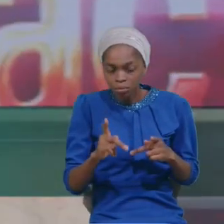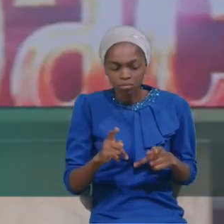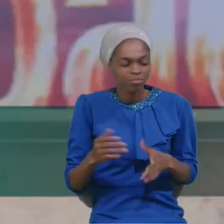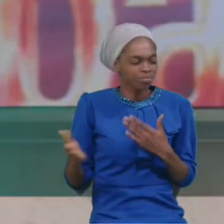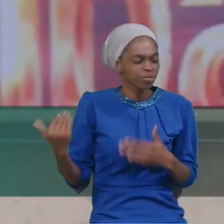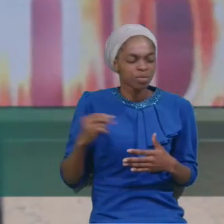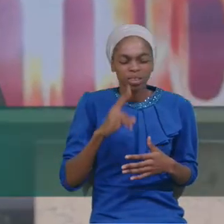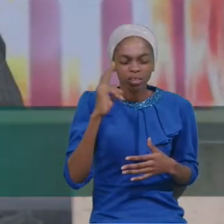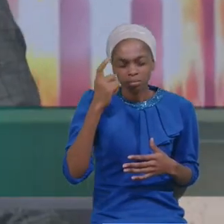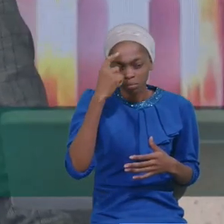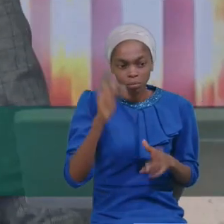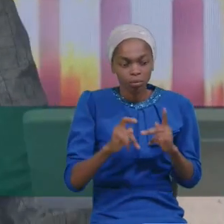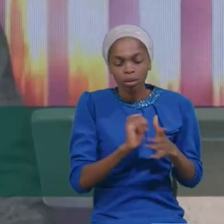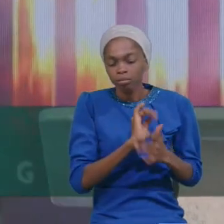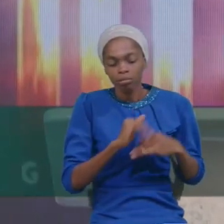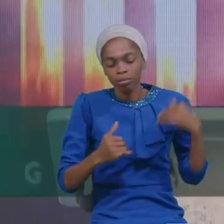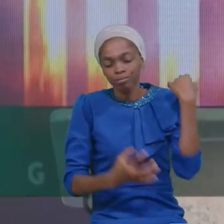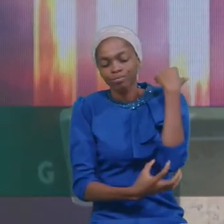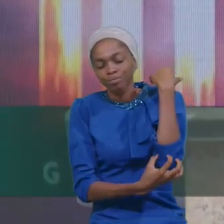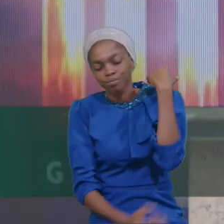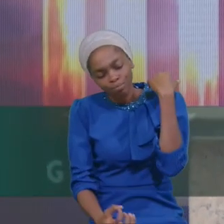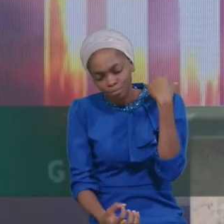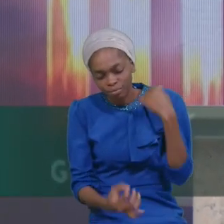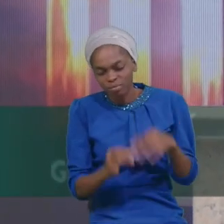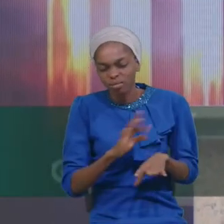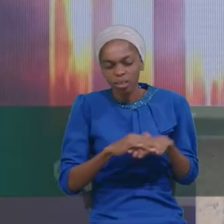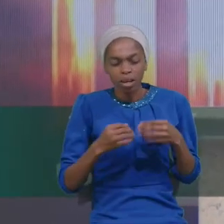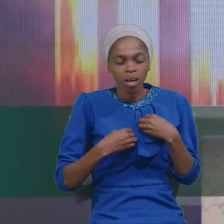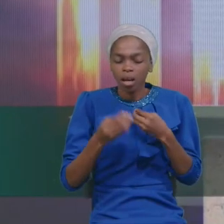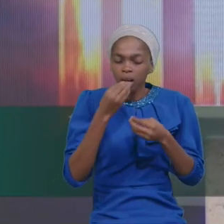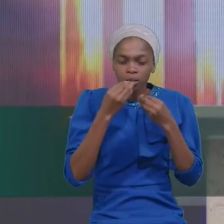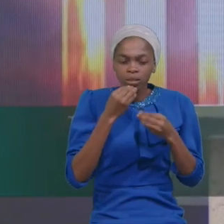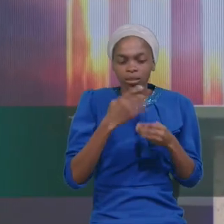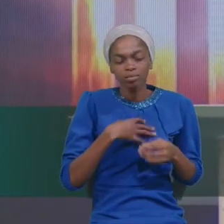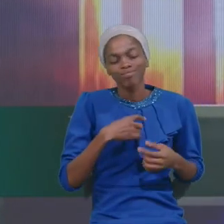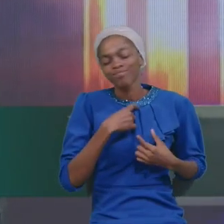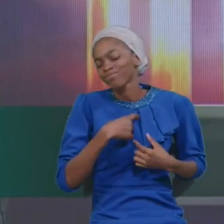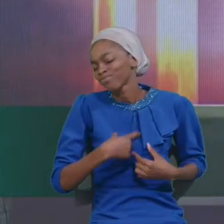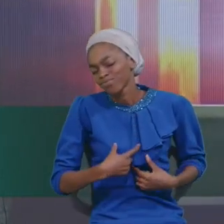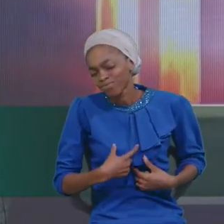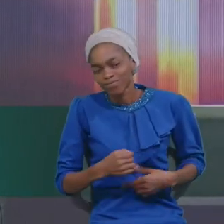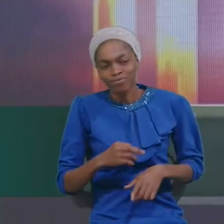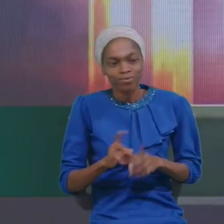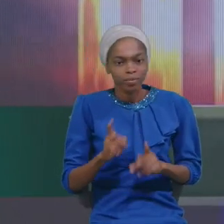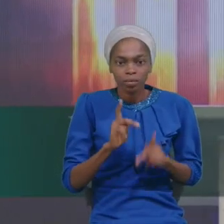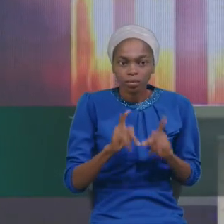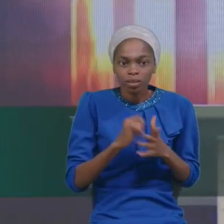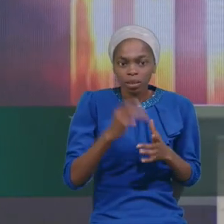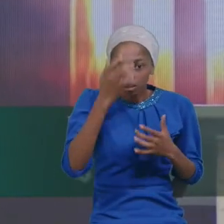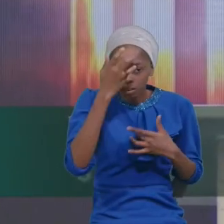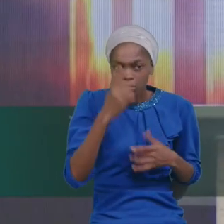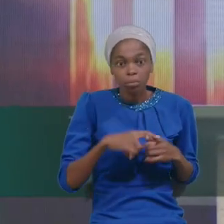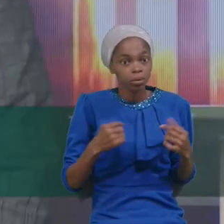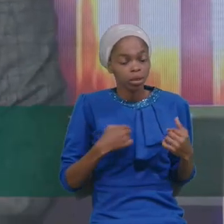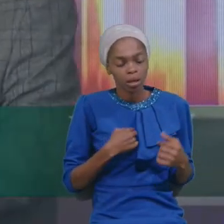people who are hurting, but now I realize every man, every woman, every boy, every